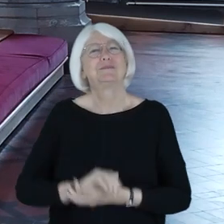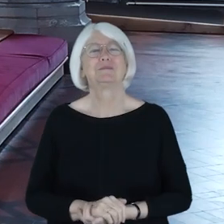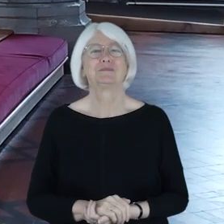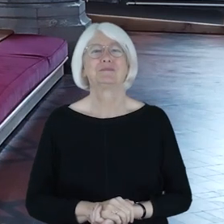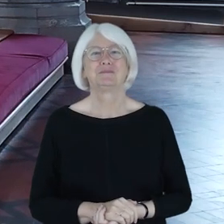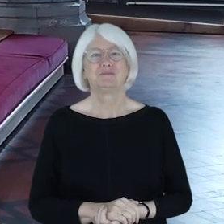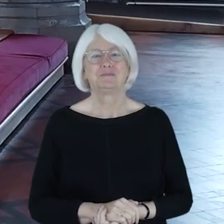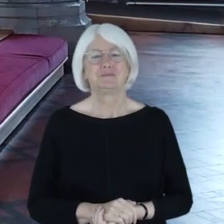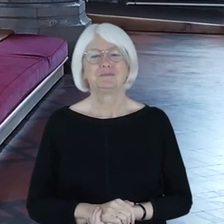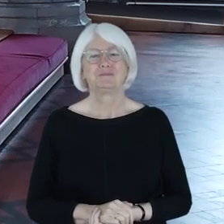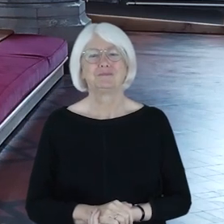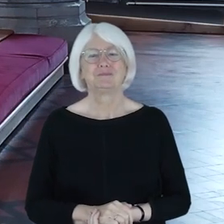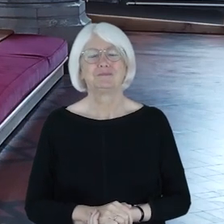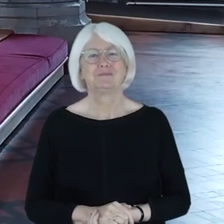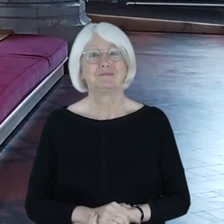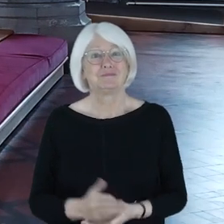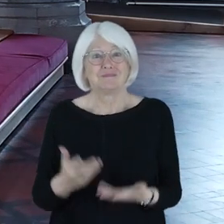paradise.